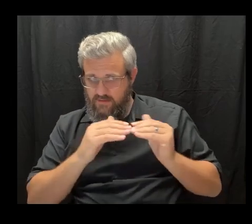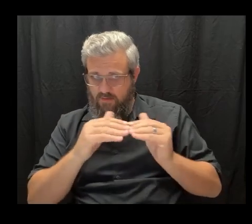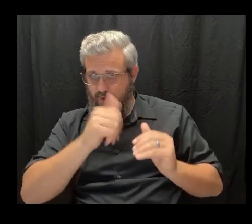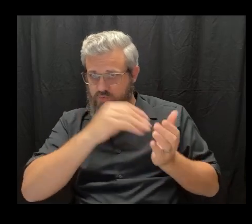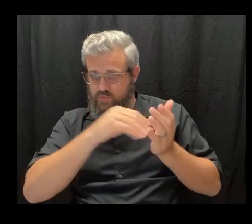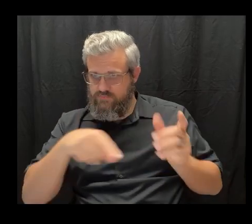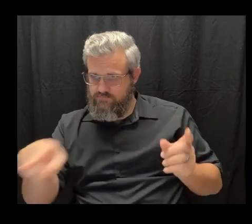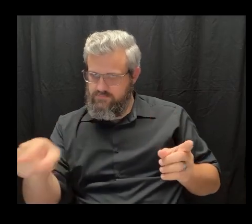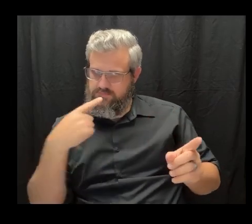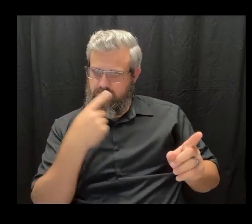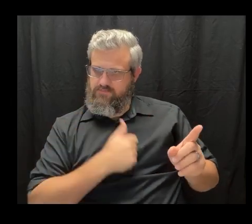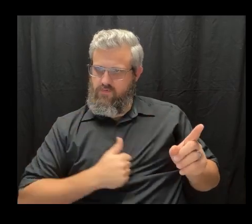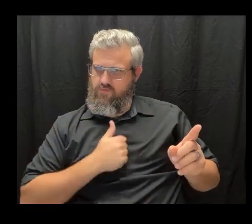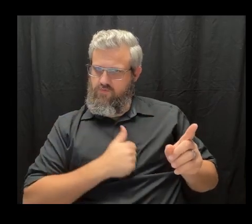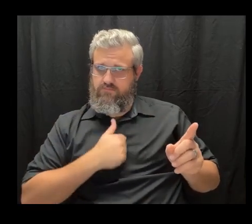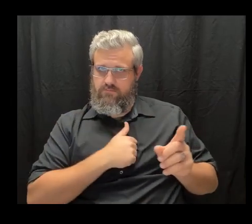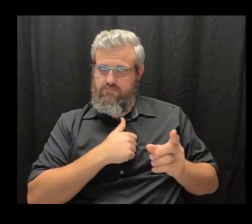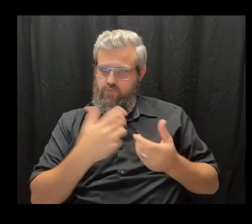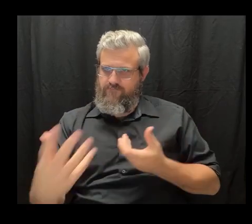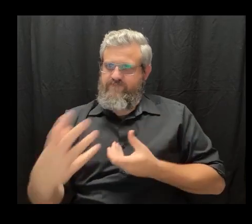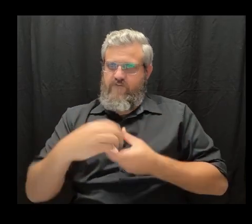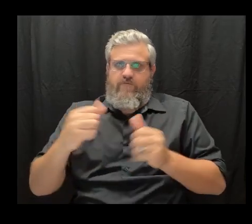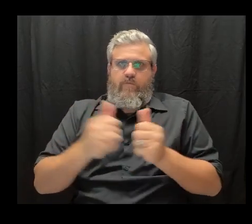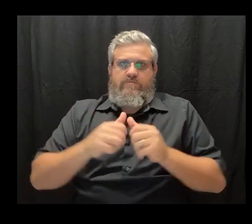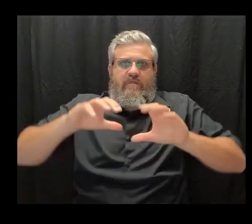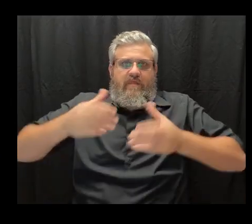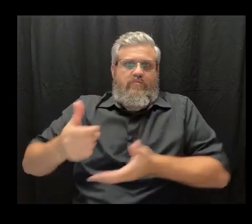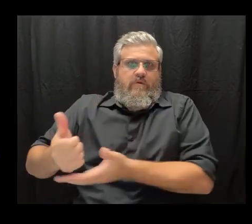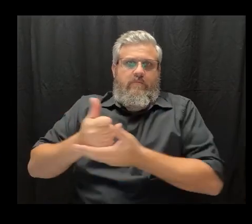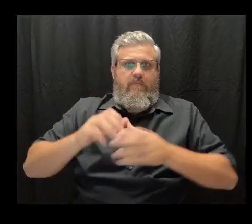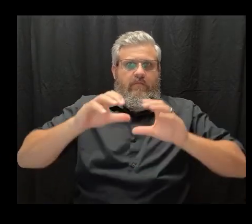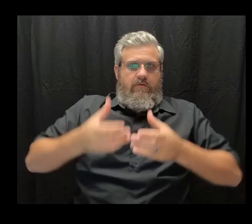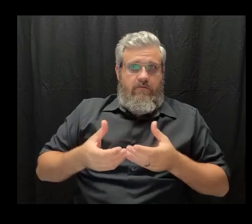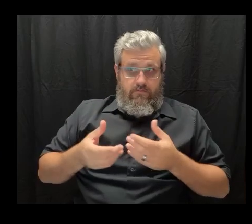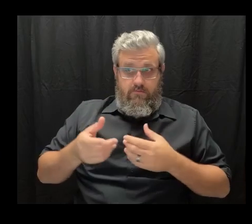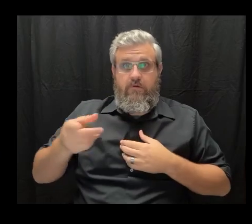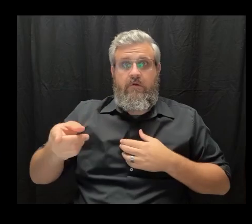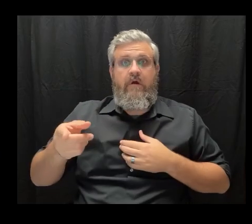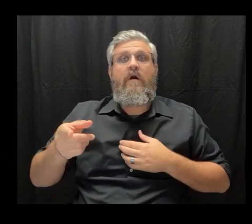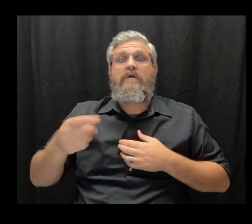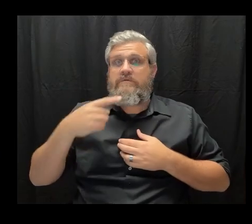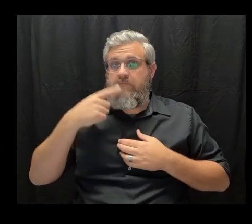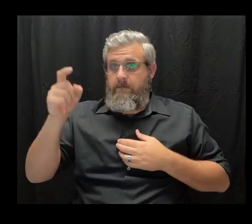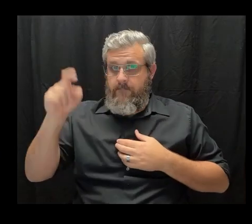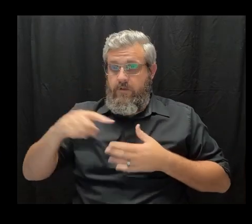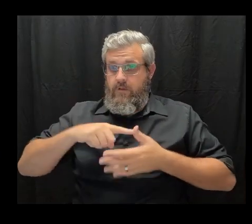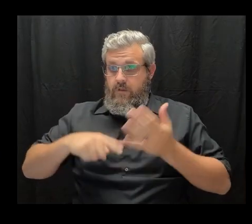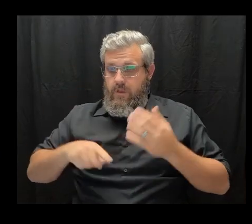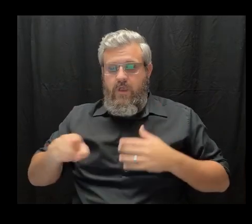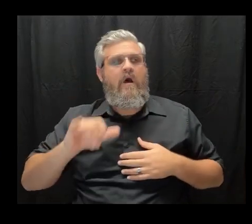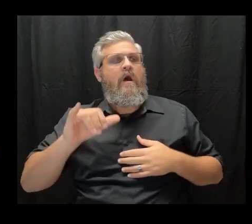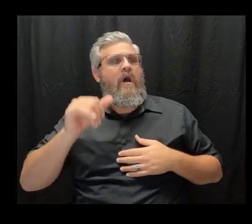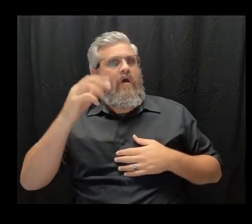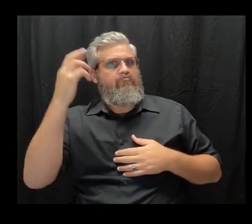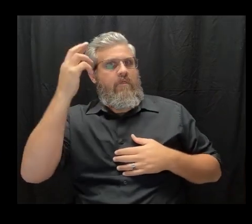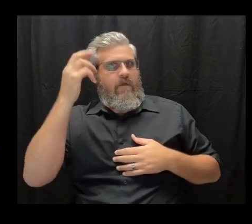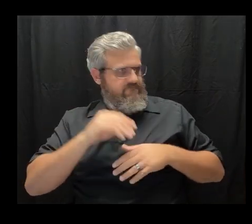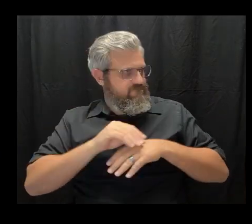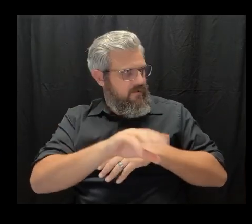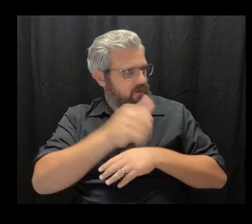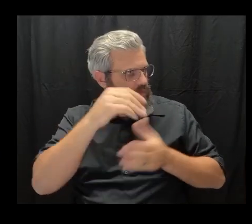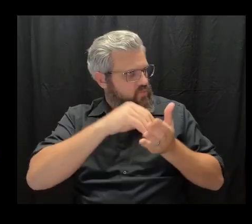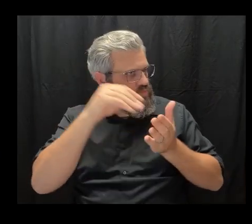to the classroom environment. These reparations may help students recognize how their actions affected others in the classroom. It's